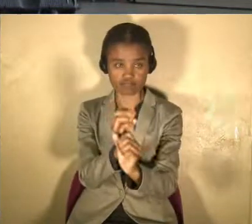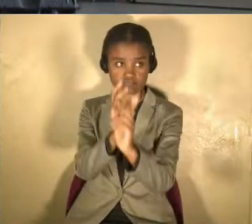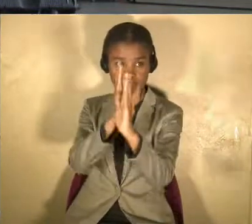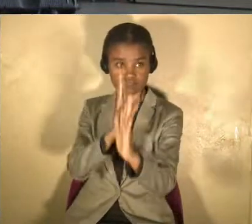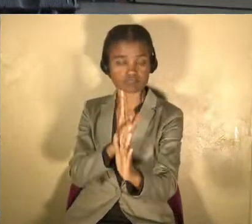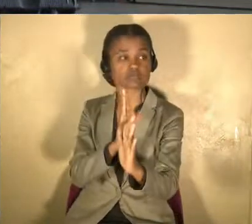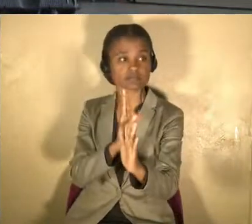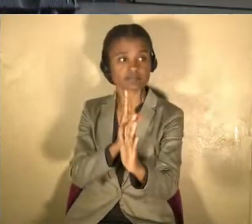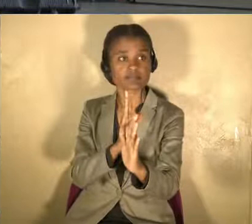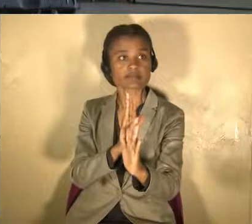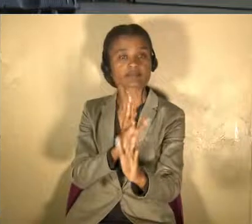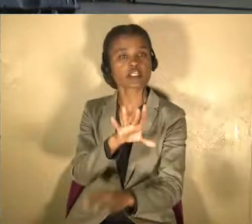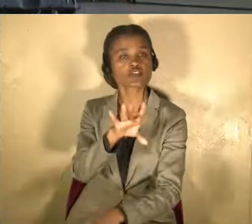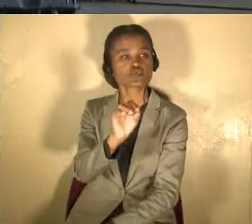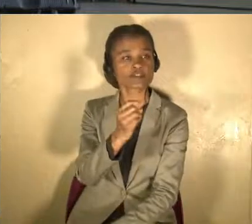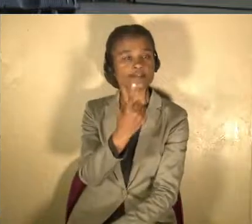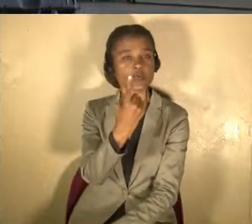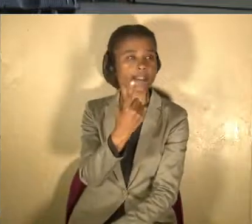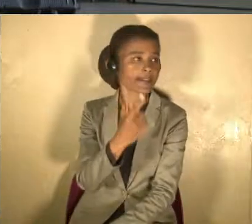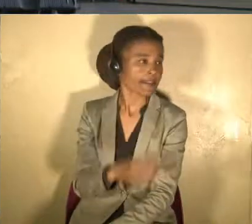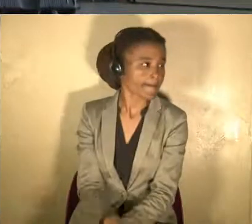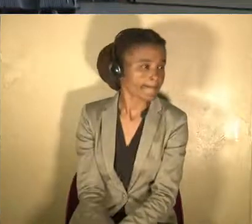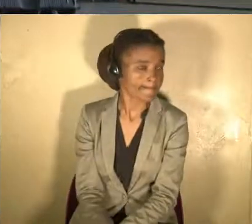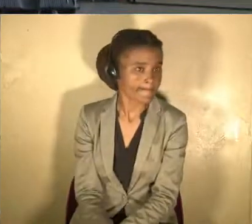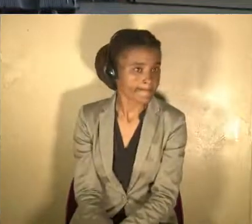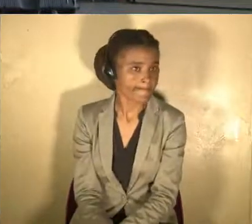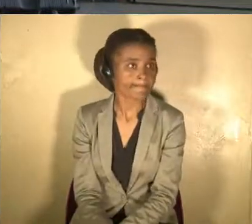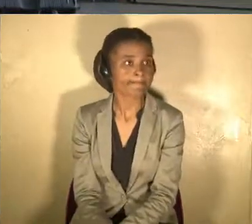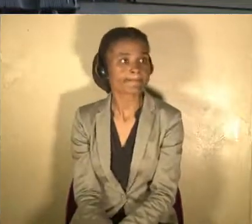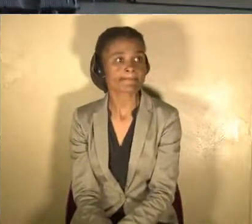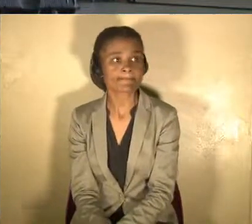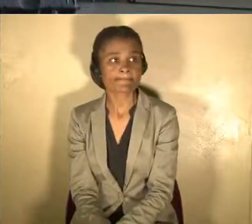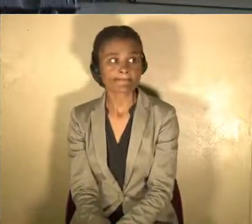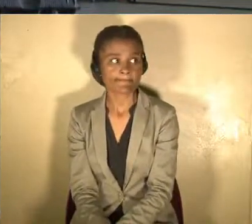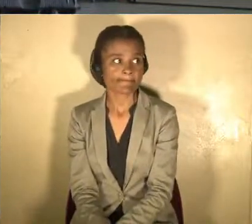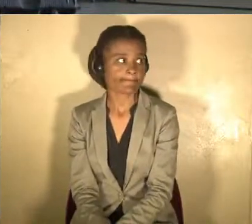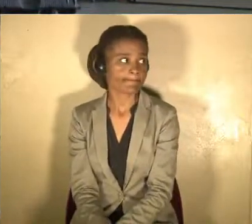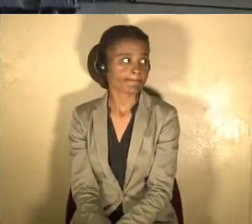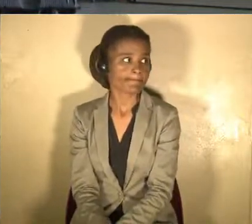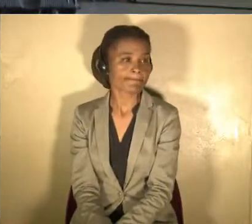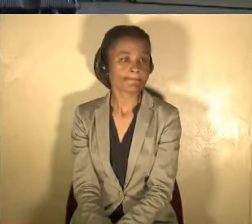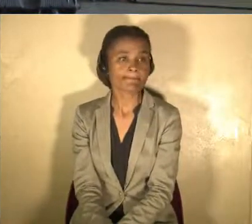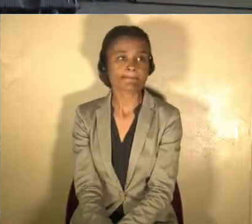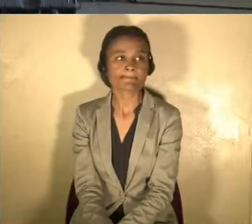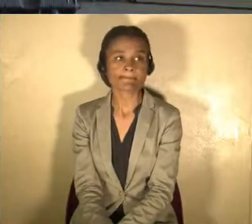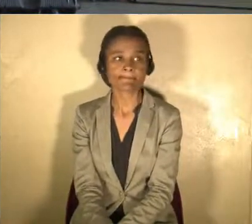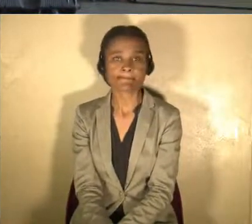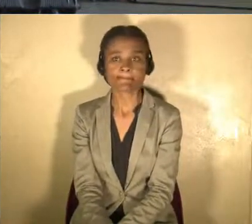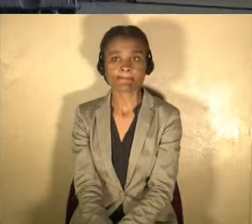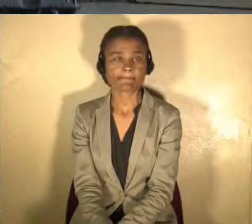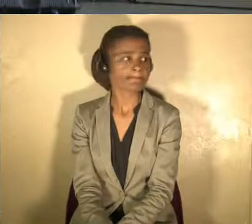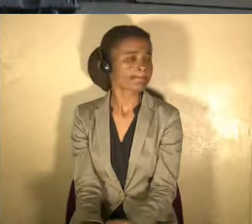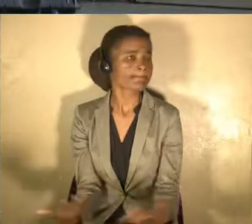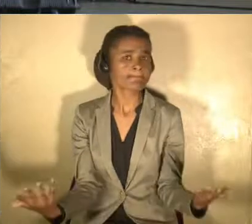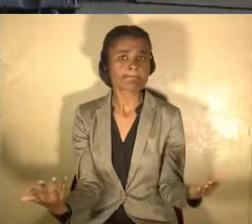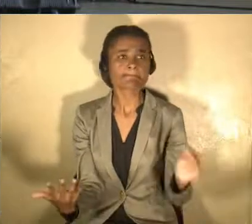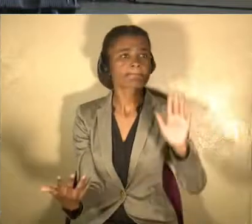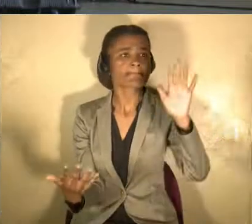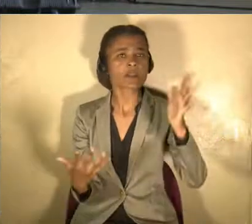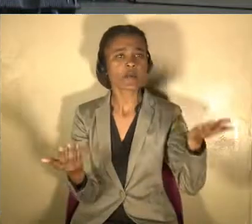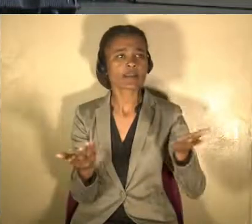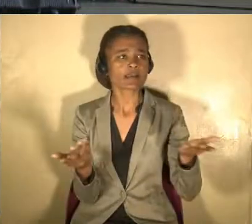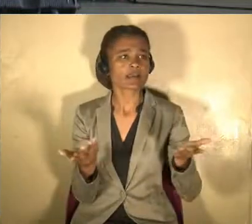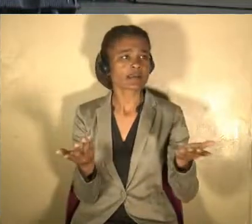Number 1, you can come. My brother, come. Number 2, akai matsoho.